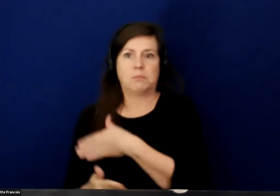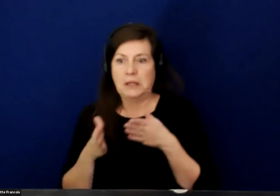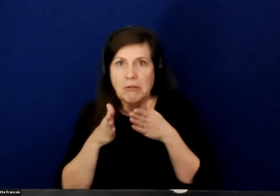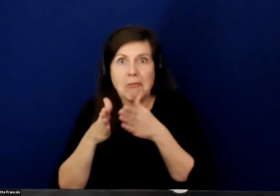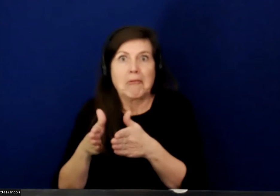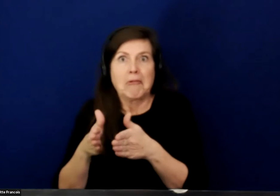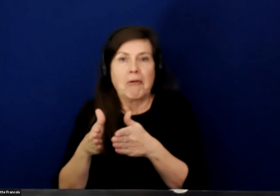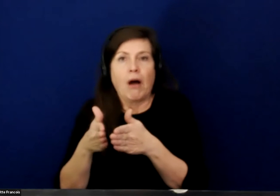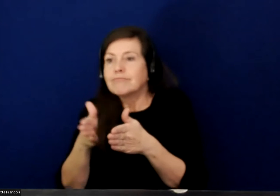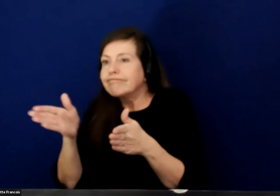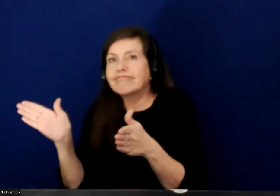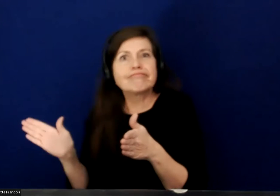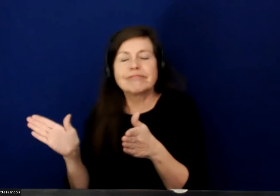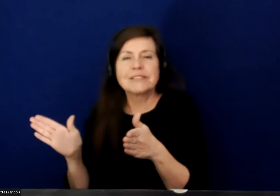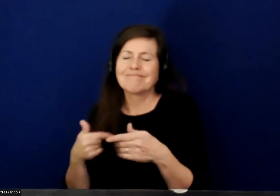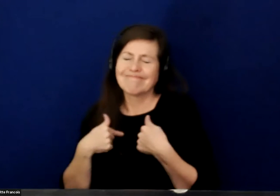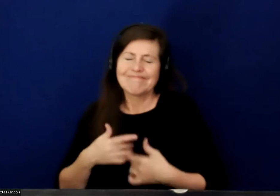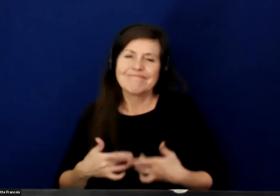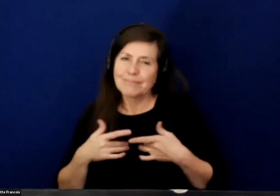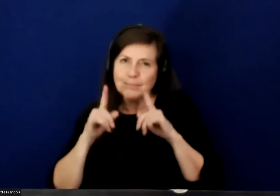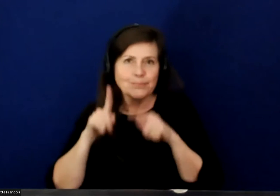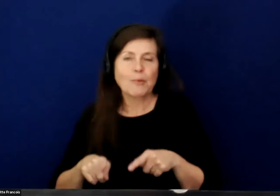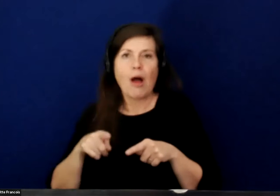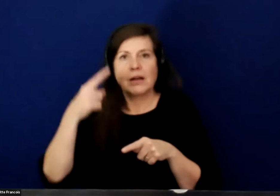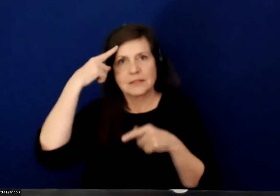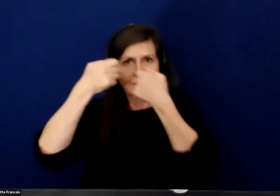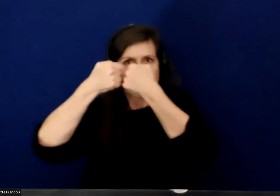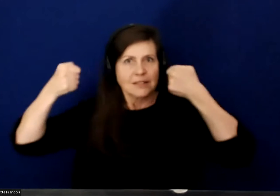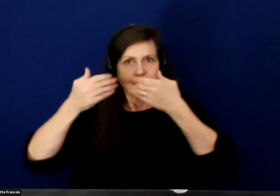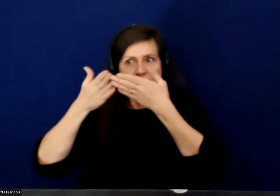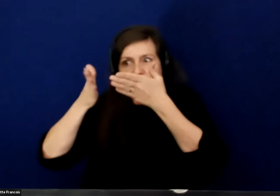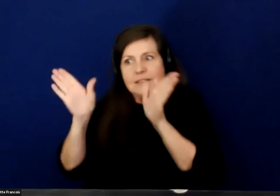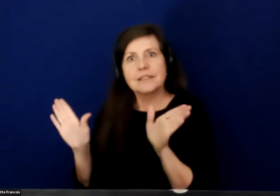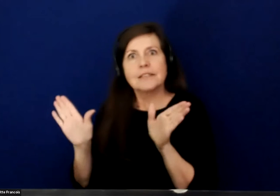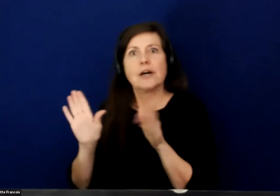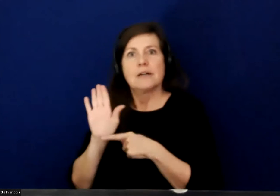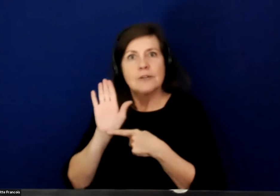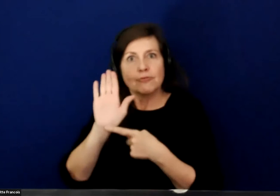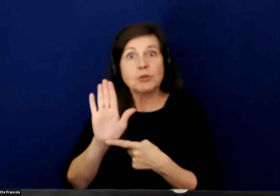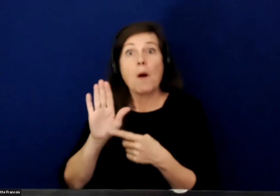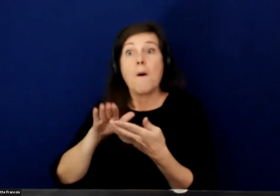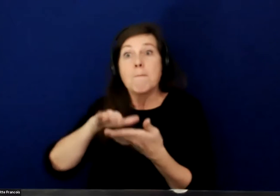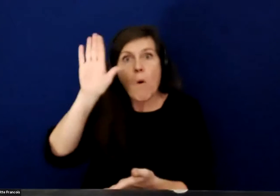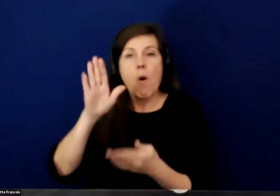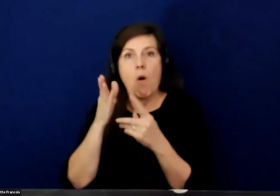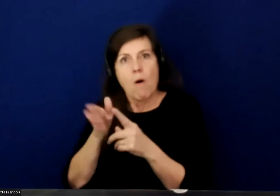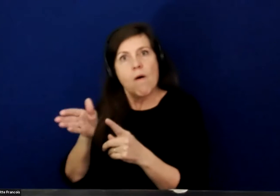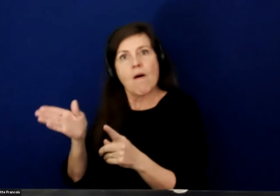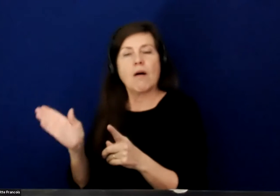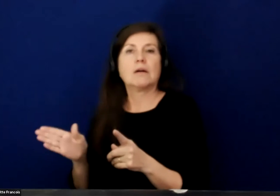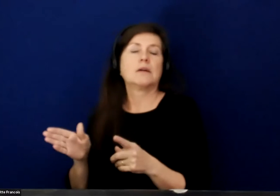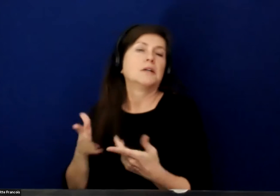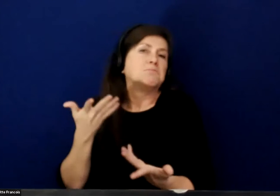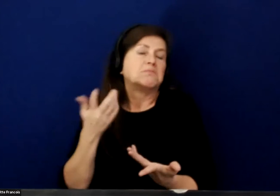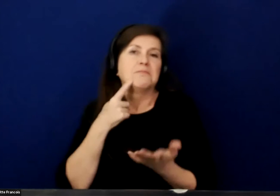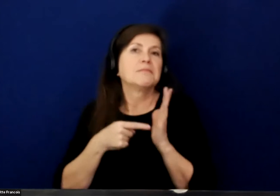feel like I want to represent more than one when I answer for different things. So if there were like one place